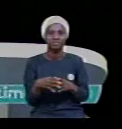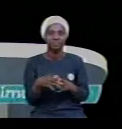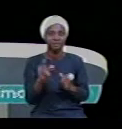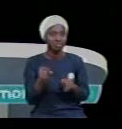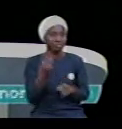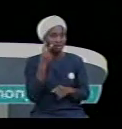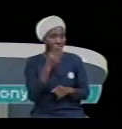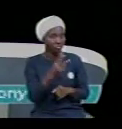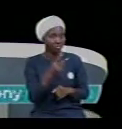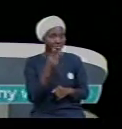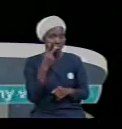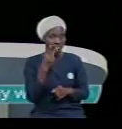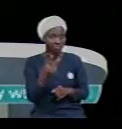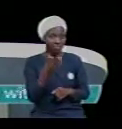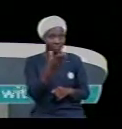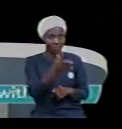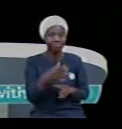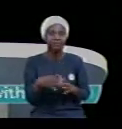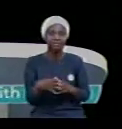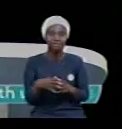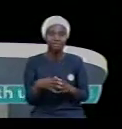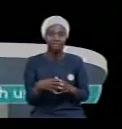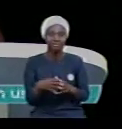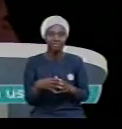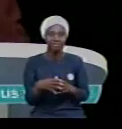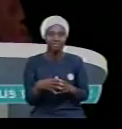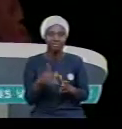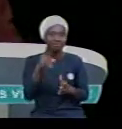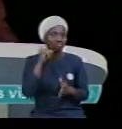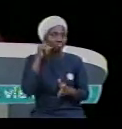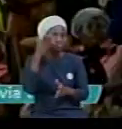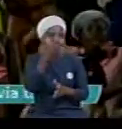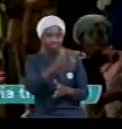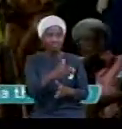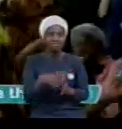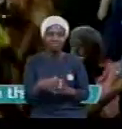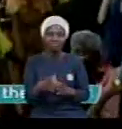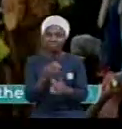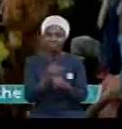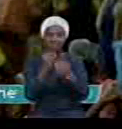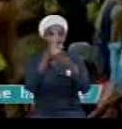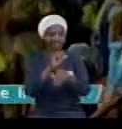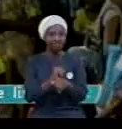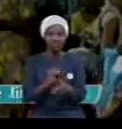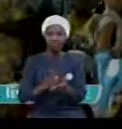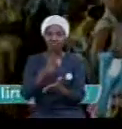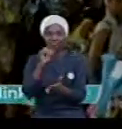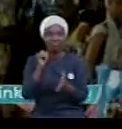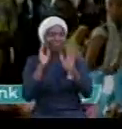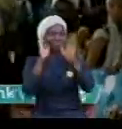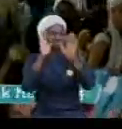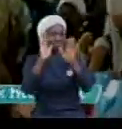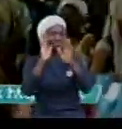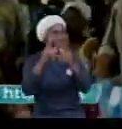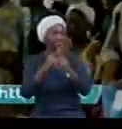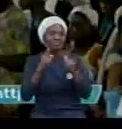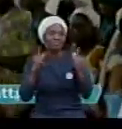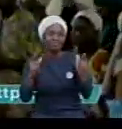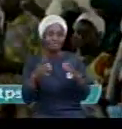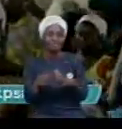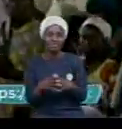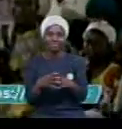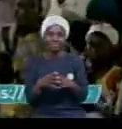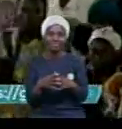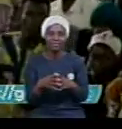Can you see in the front? See that woman? Glorious. Wonderful. Great.